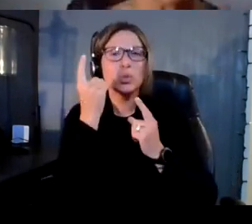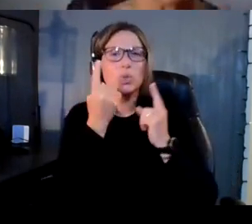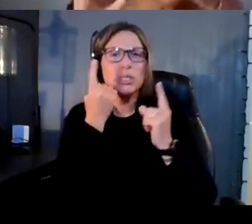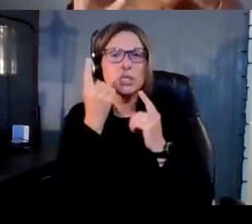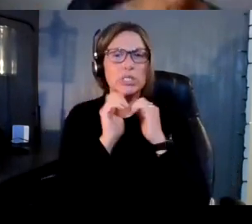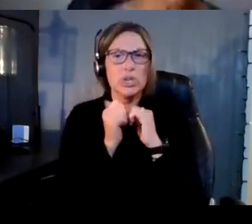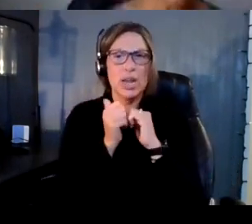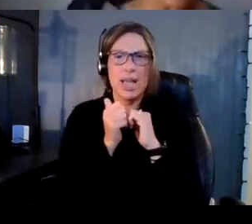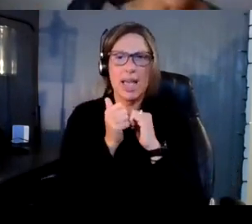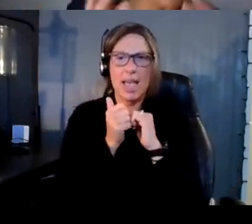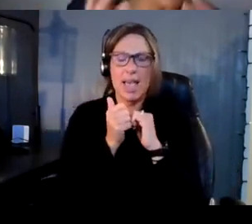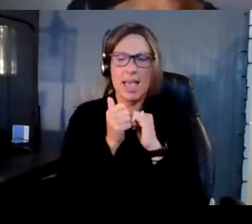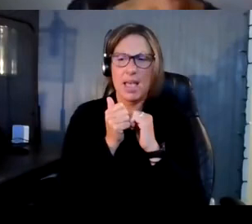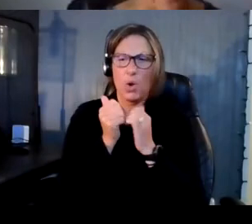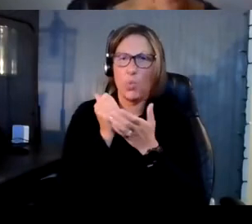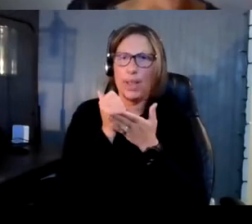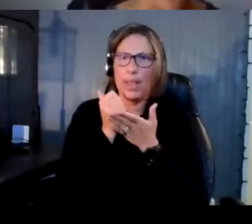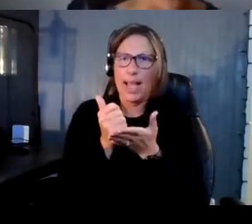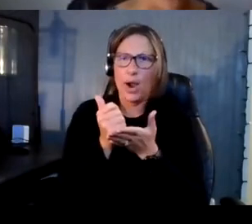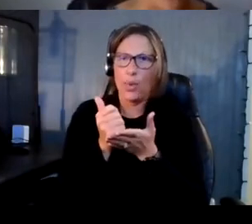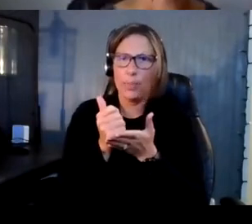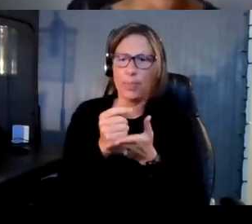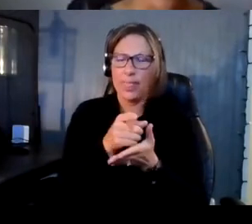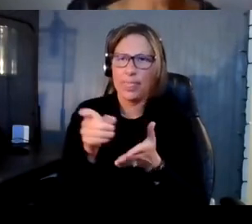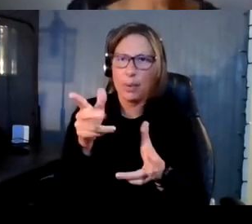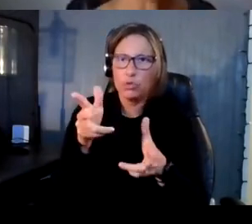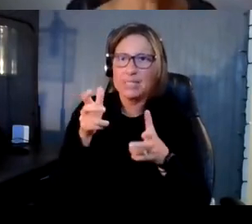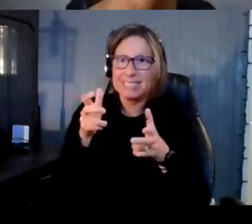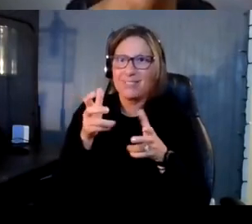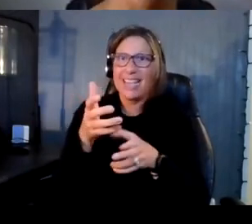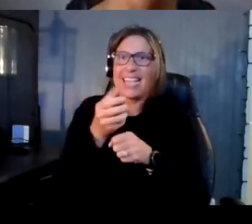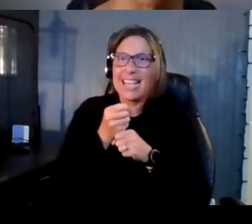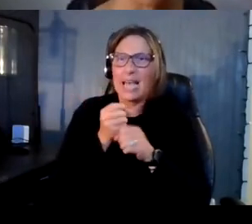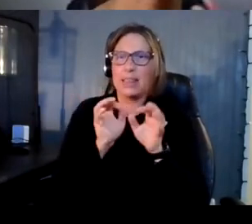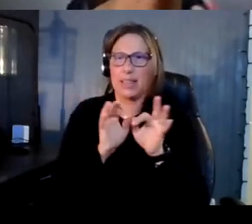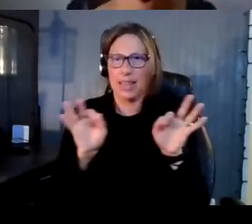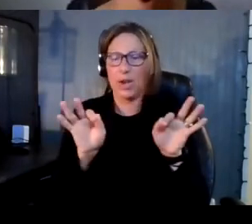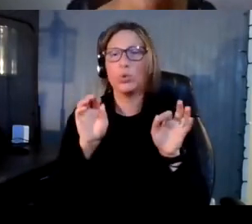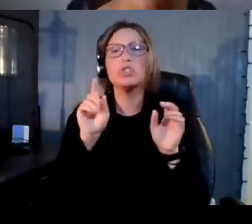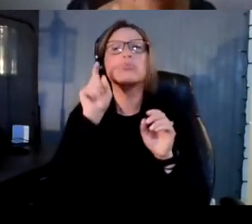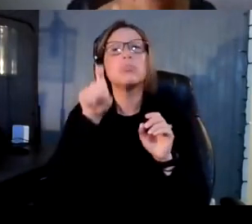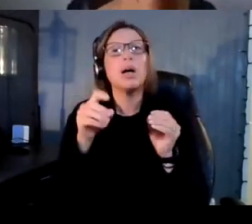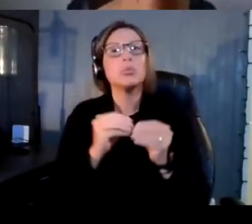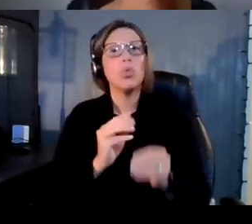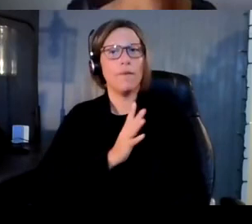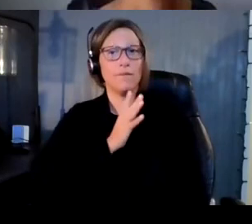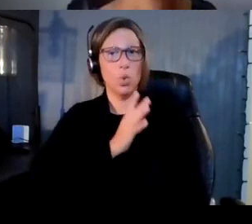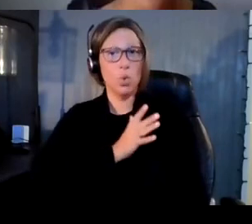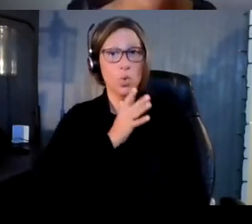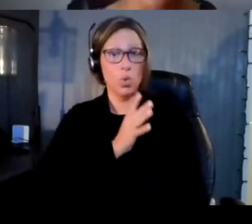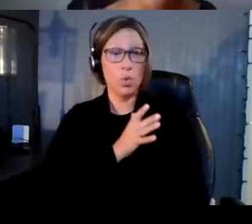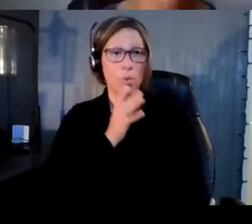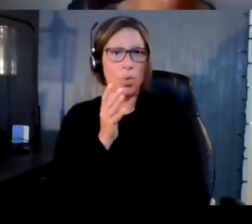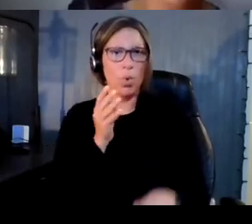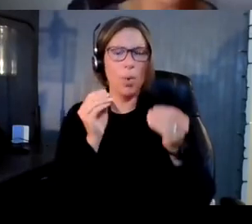going to help them receive this language? And we have to do it in a more formal mode and really